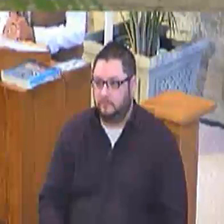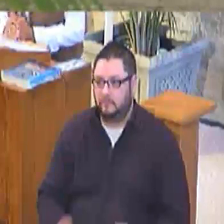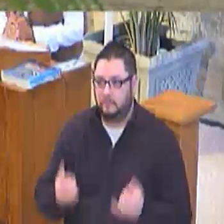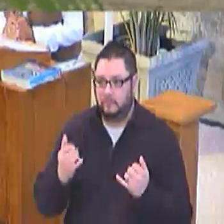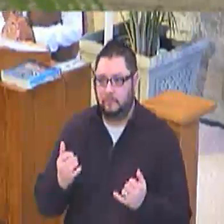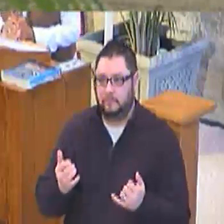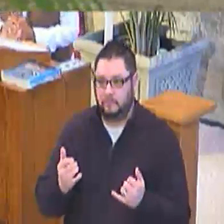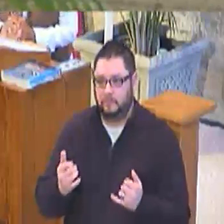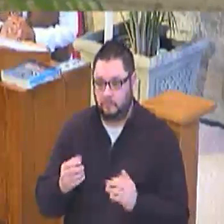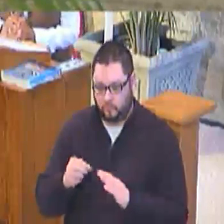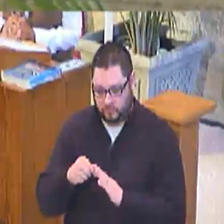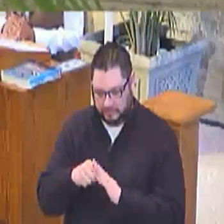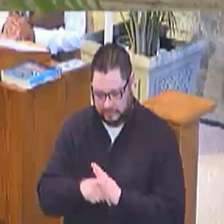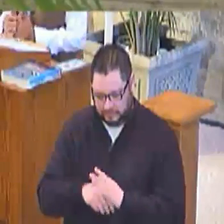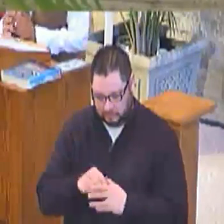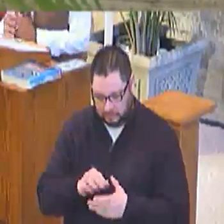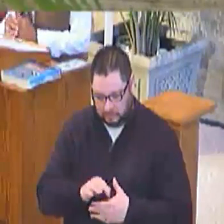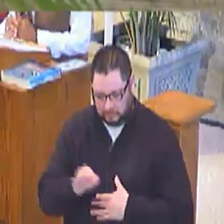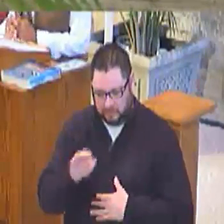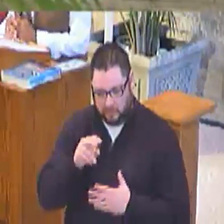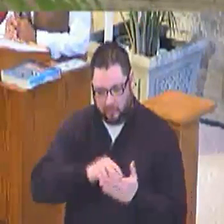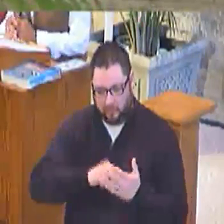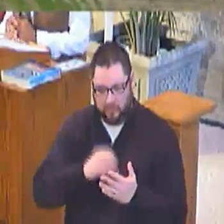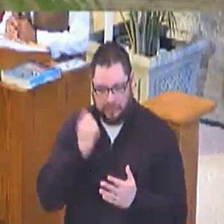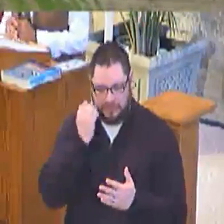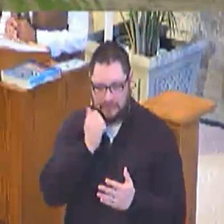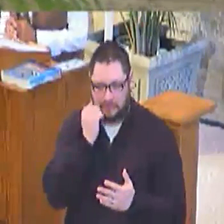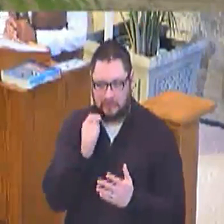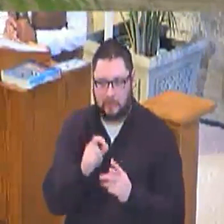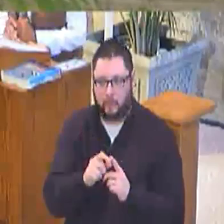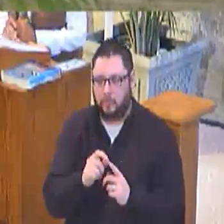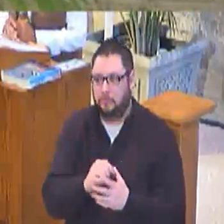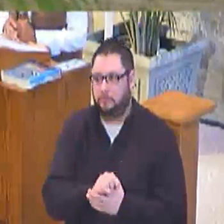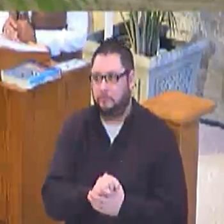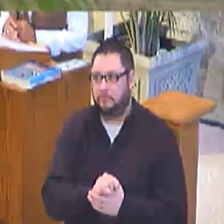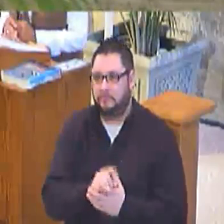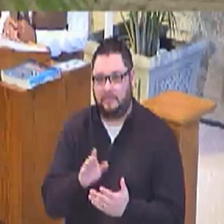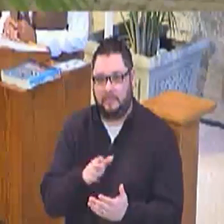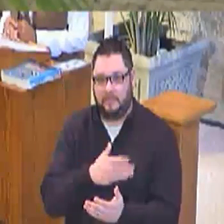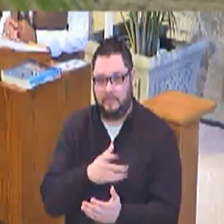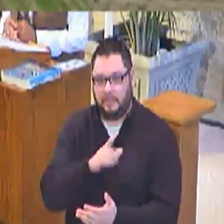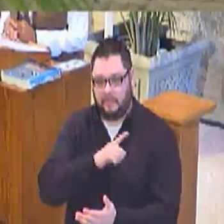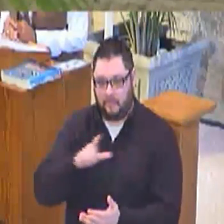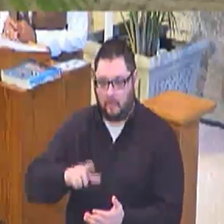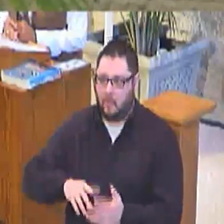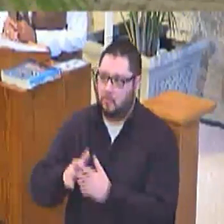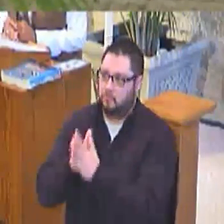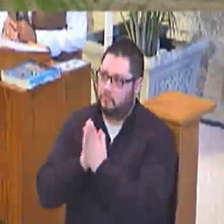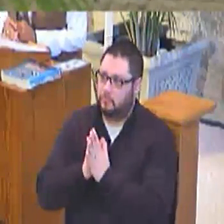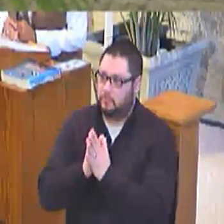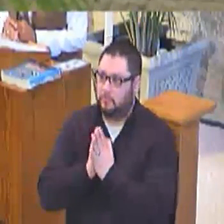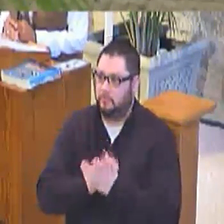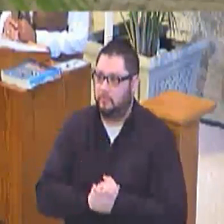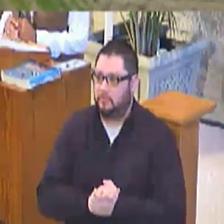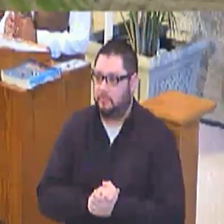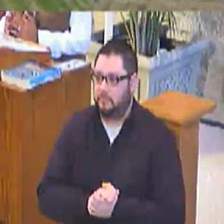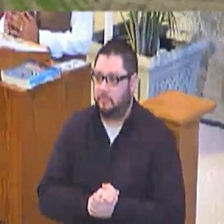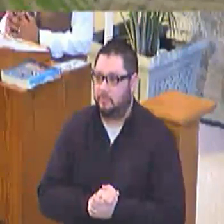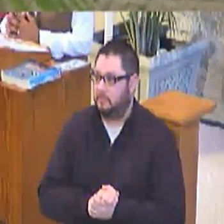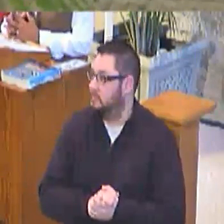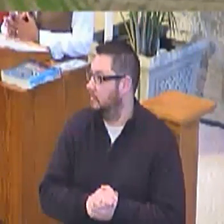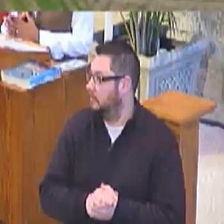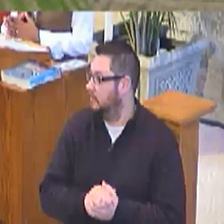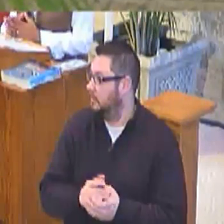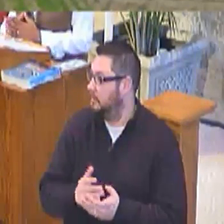We now move deeper into spirit with the reading of the daily word and the singing of the Lord's Prayer. As the usher